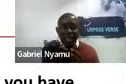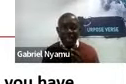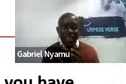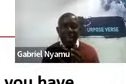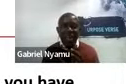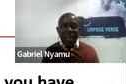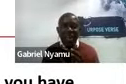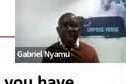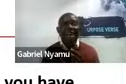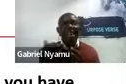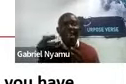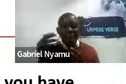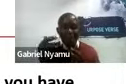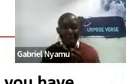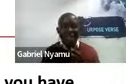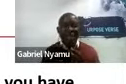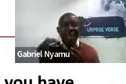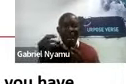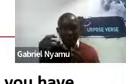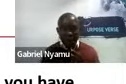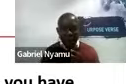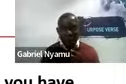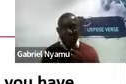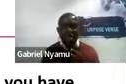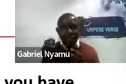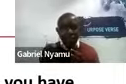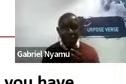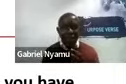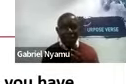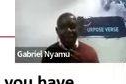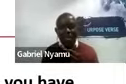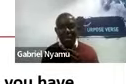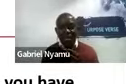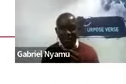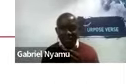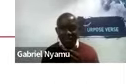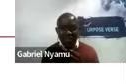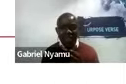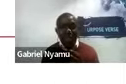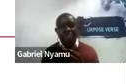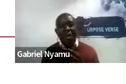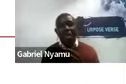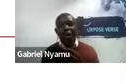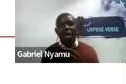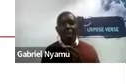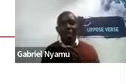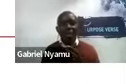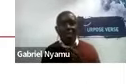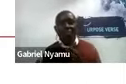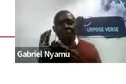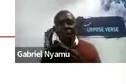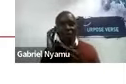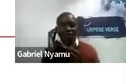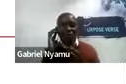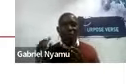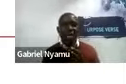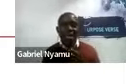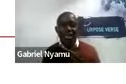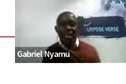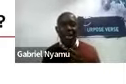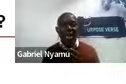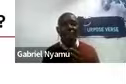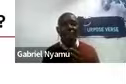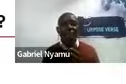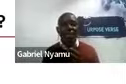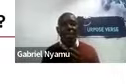in the created order. There must be a purpose even for our very existence. So why is purpose beneficial? First of all,